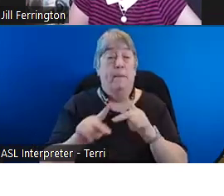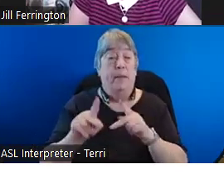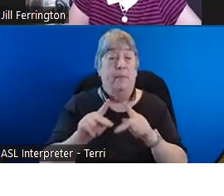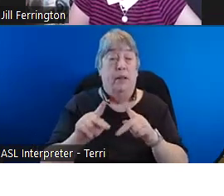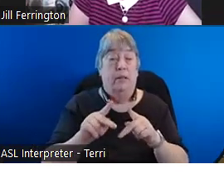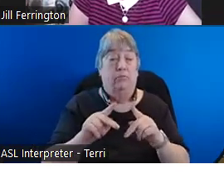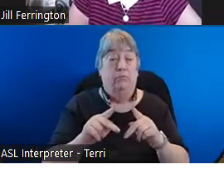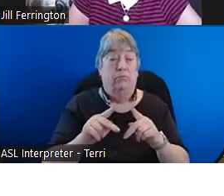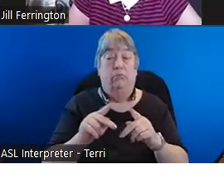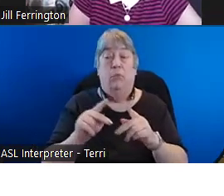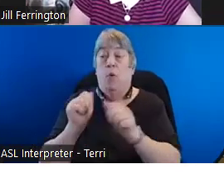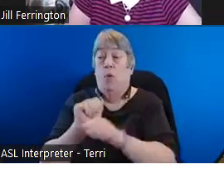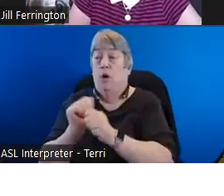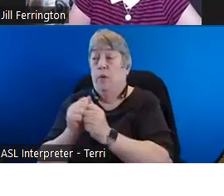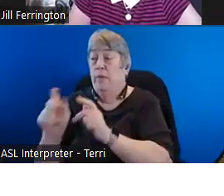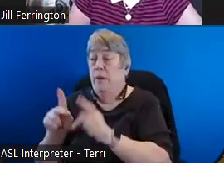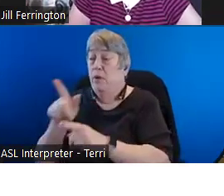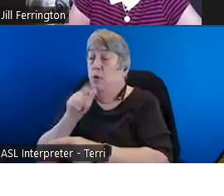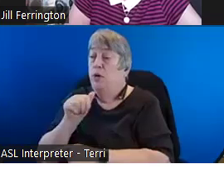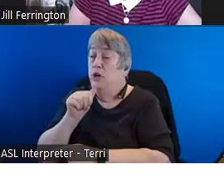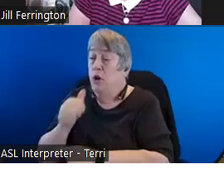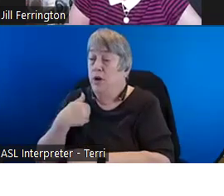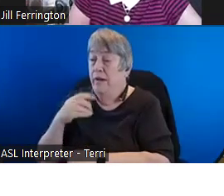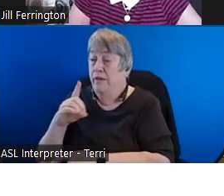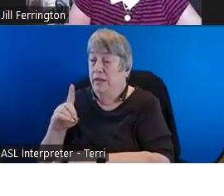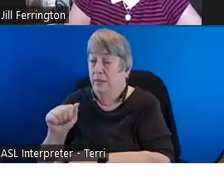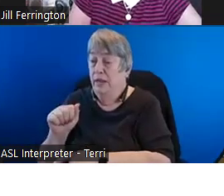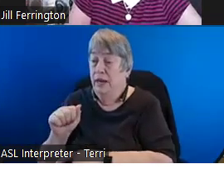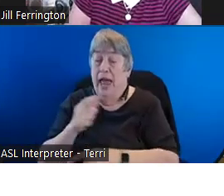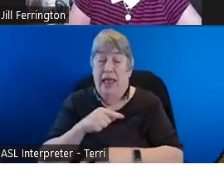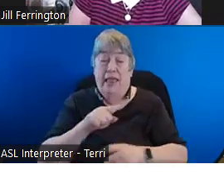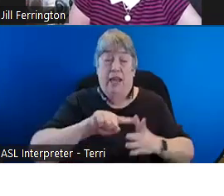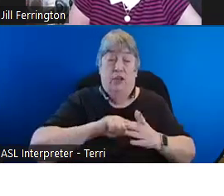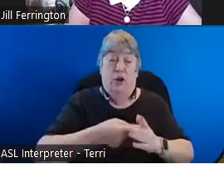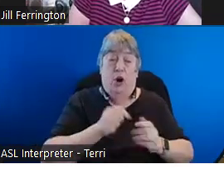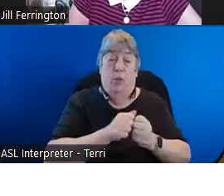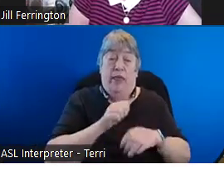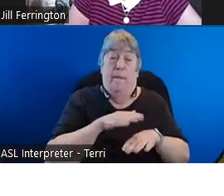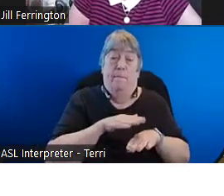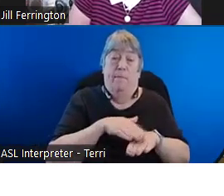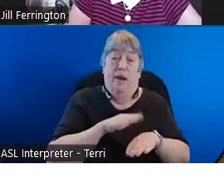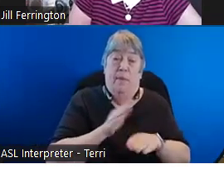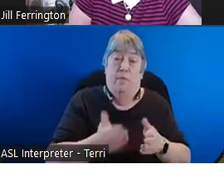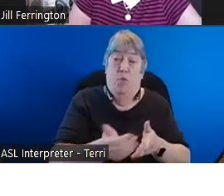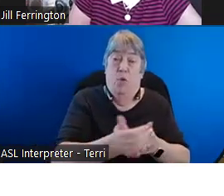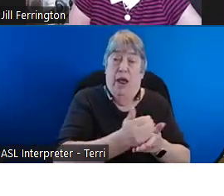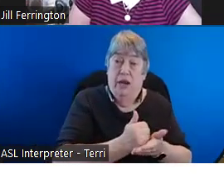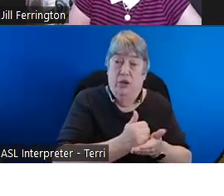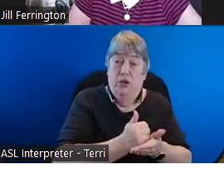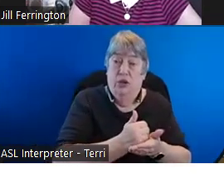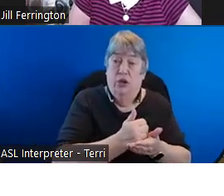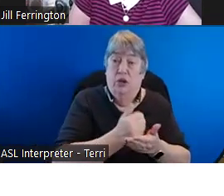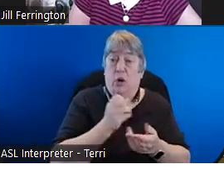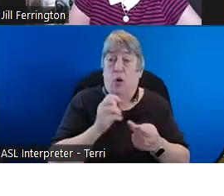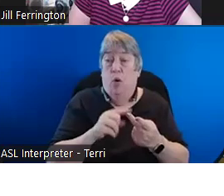a disability and they make minimum wage minimally, or more likely they make wages